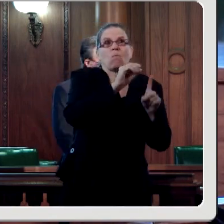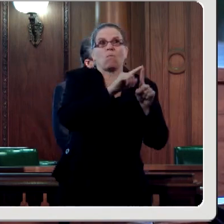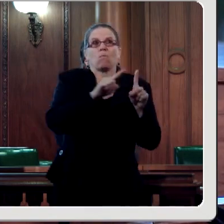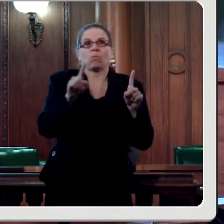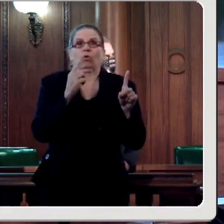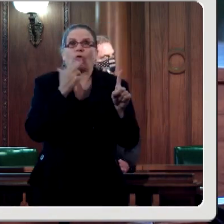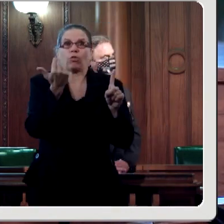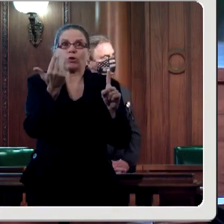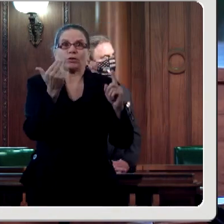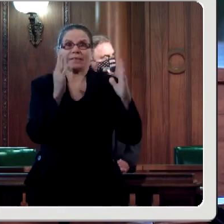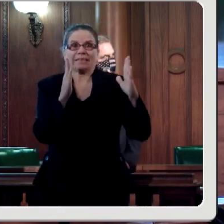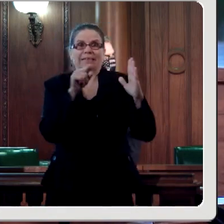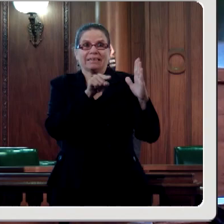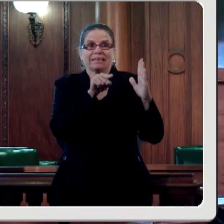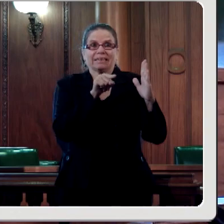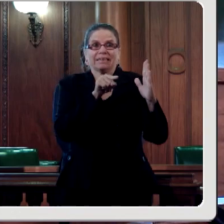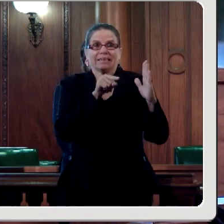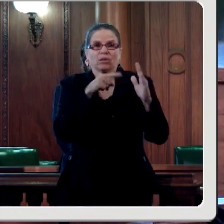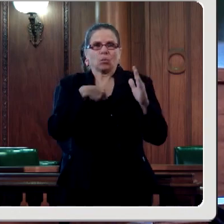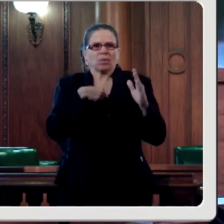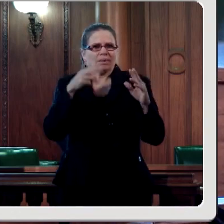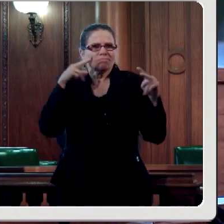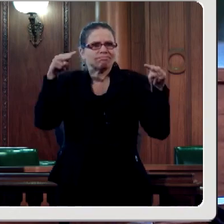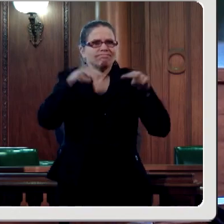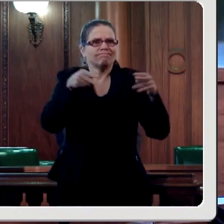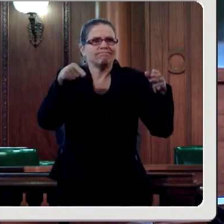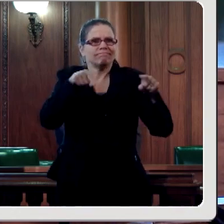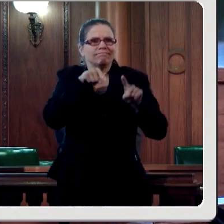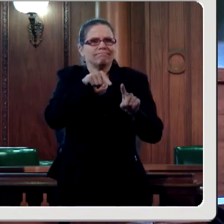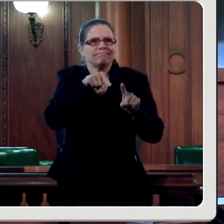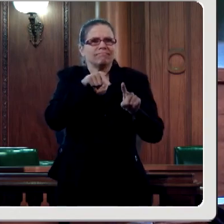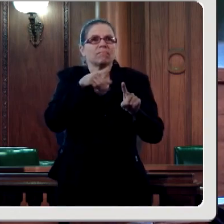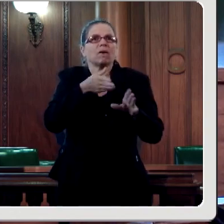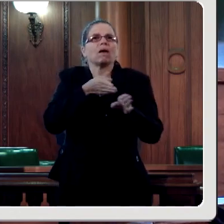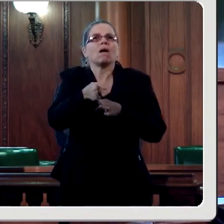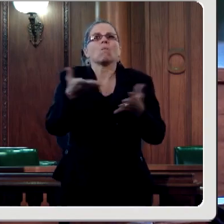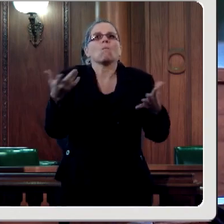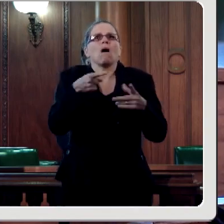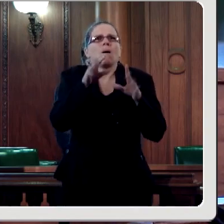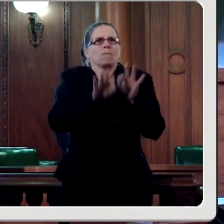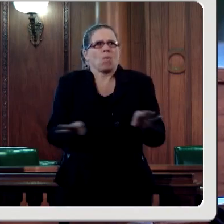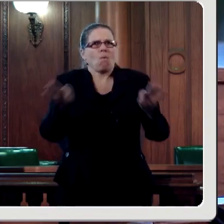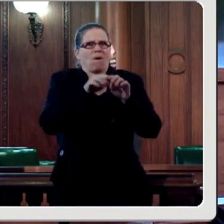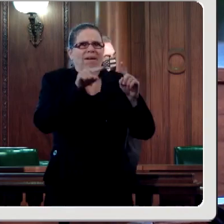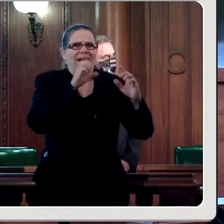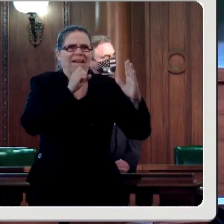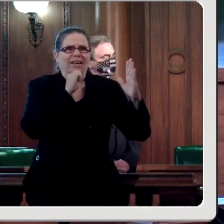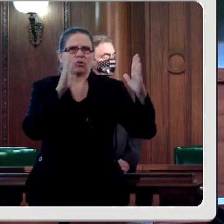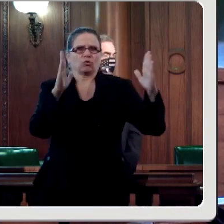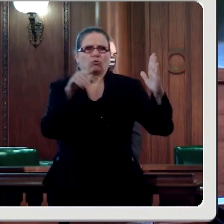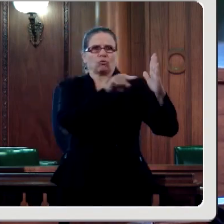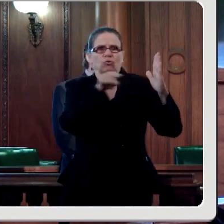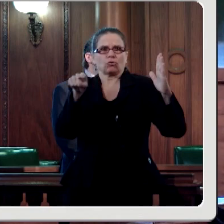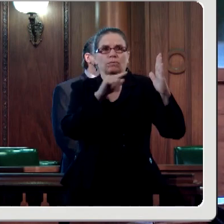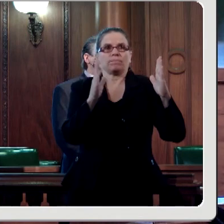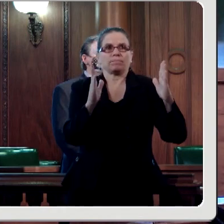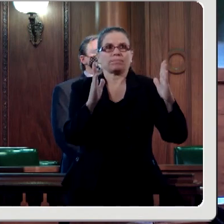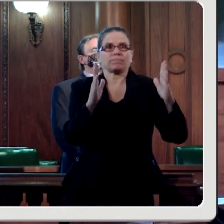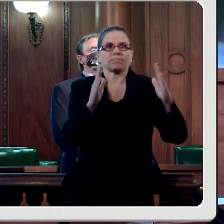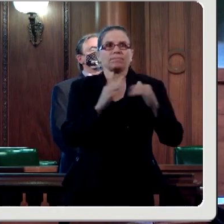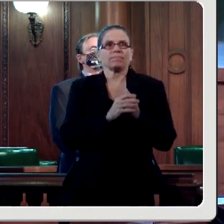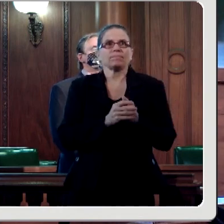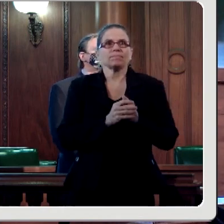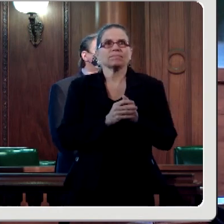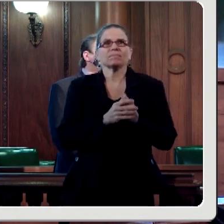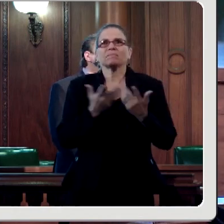to 13-year-old age group is important because what we're looking at is a 5-year-old, an 8-year-old,